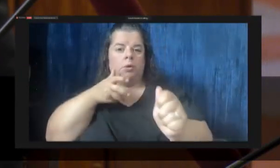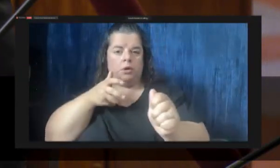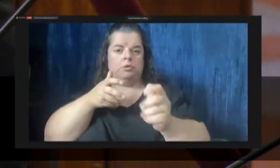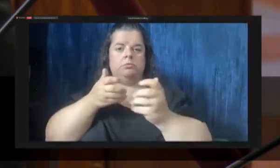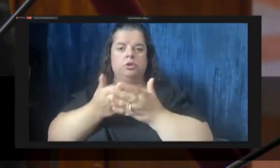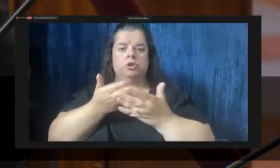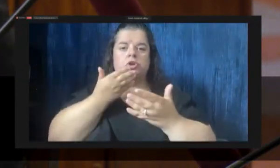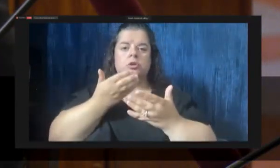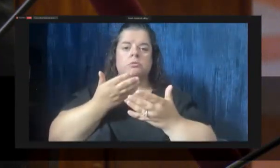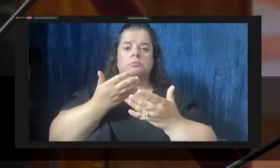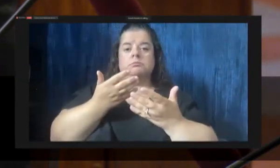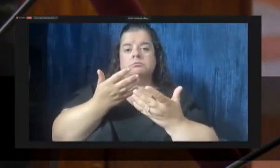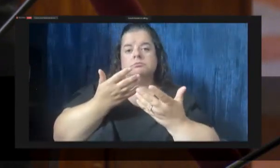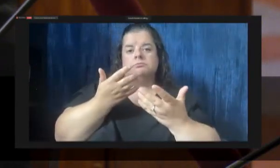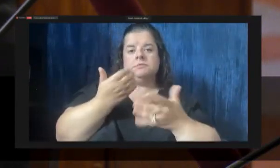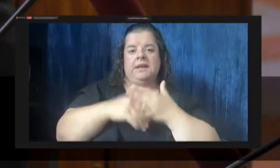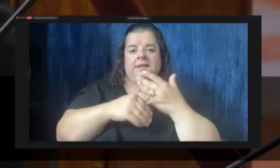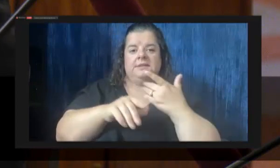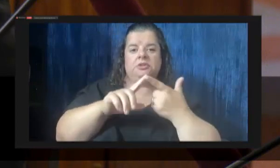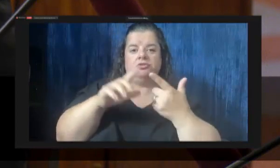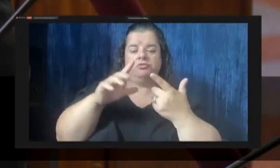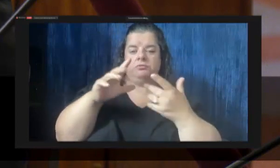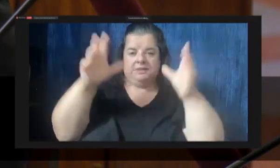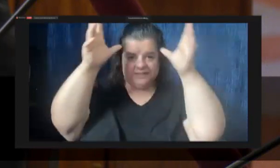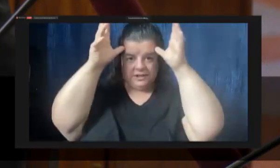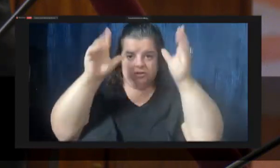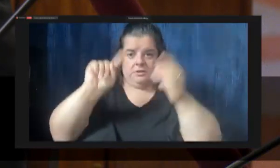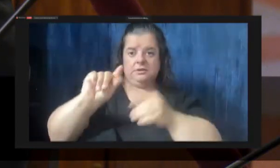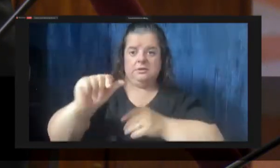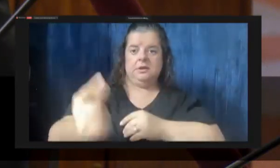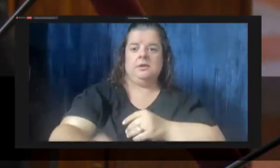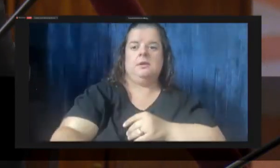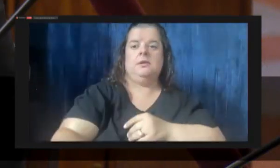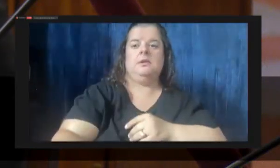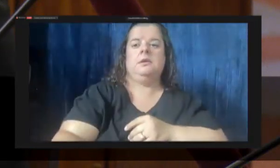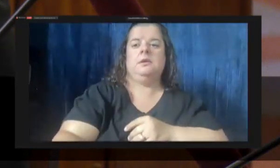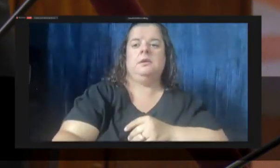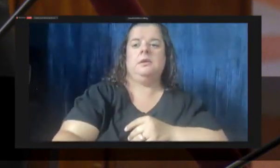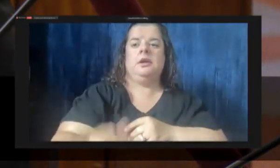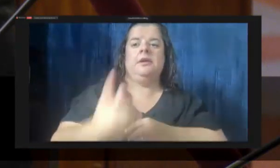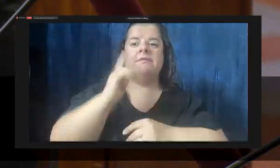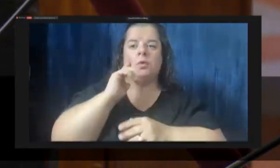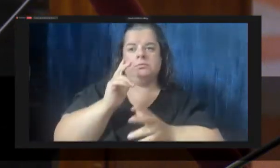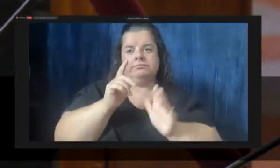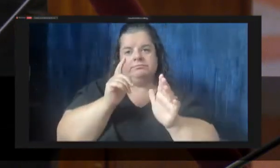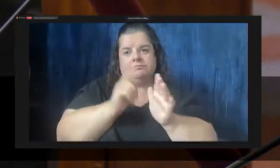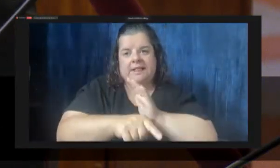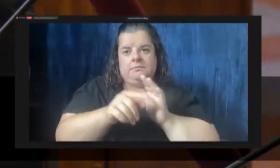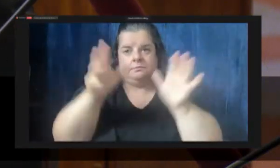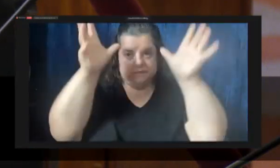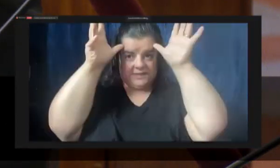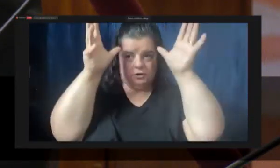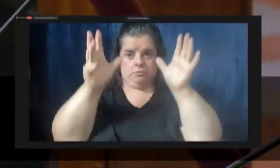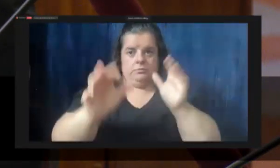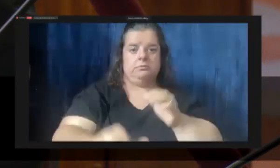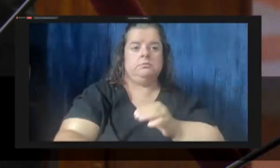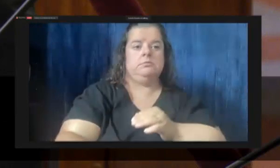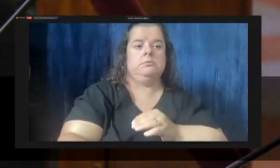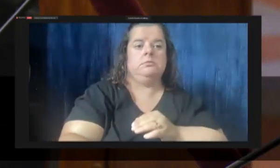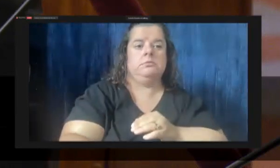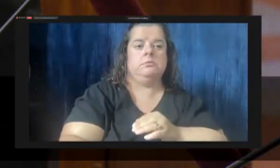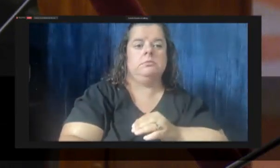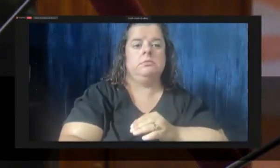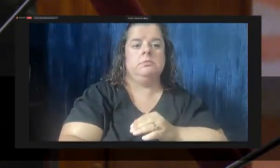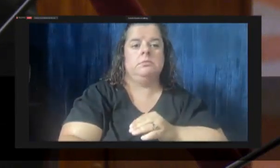deer tags, is what they call it, a license to take to harvest deer, and then that's what gets you in the door, right? And then